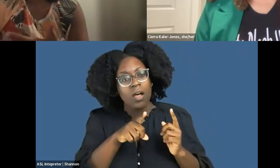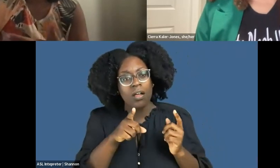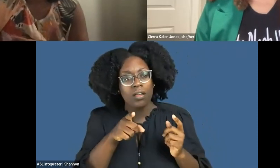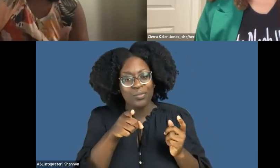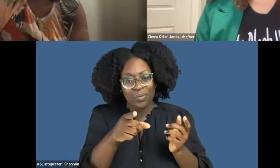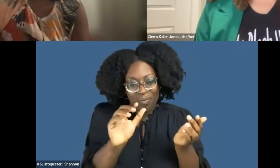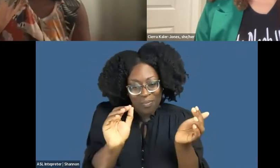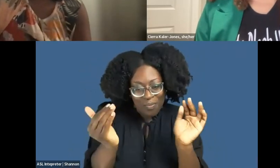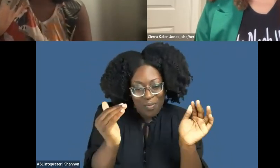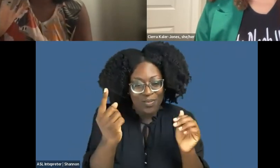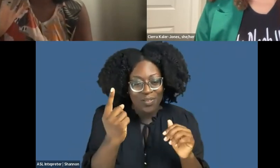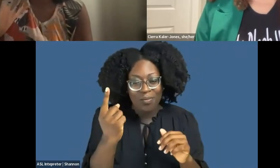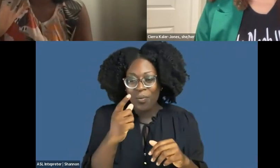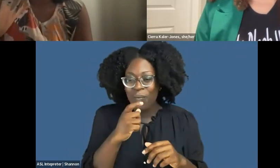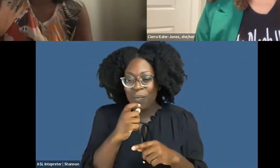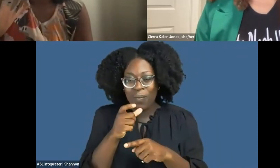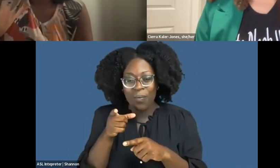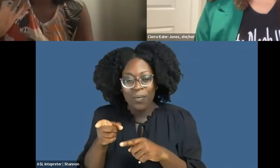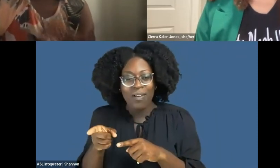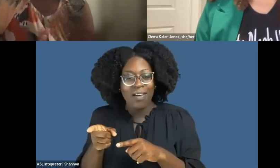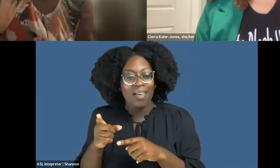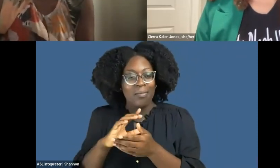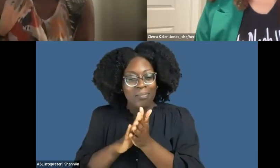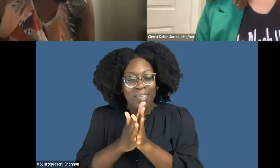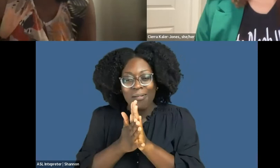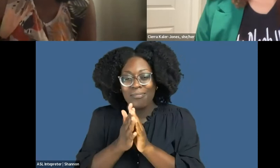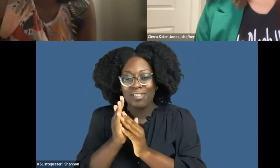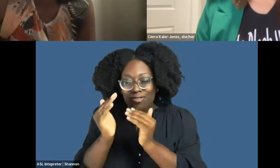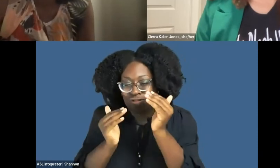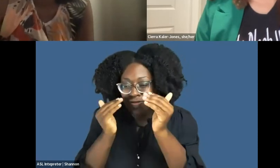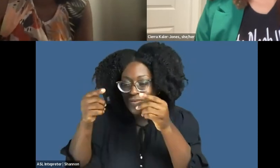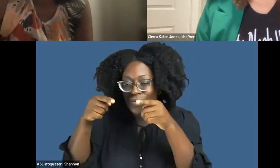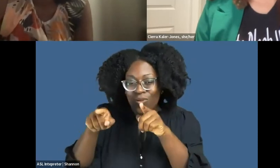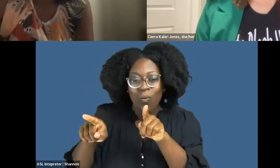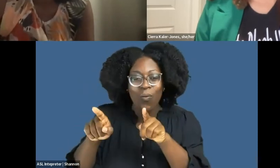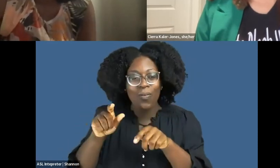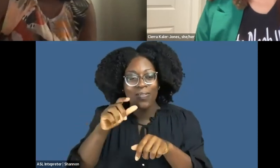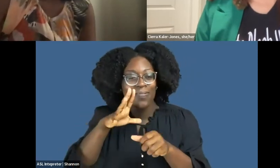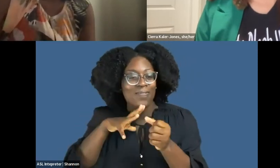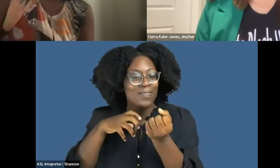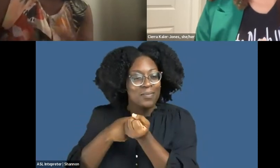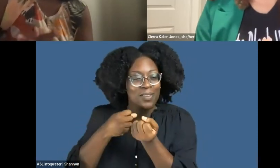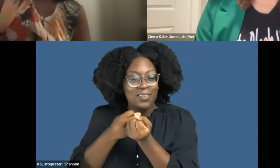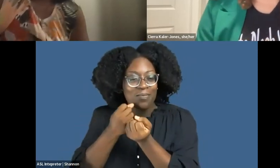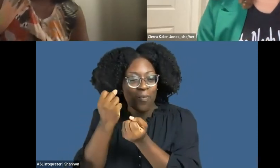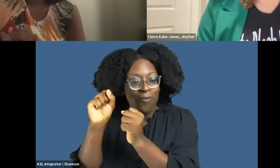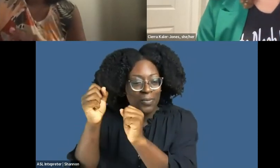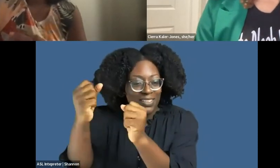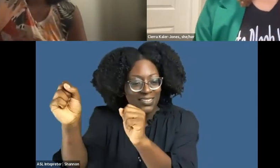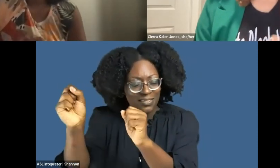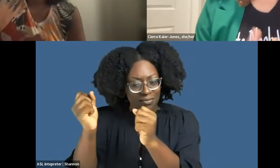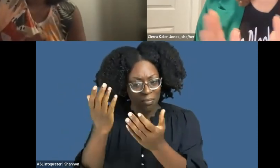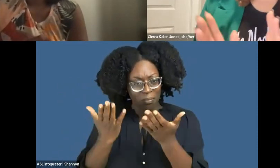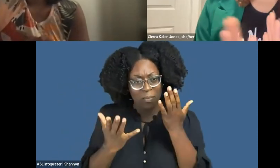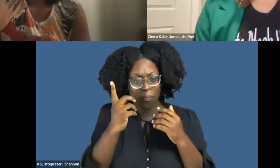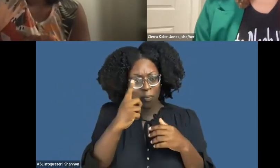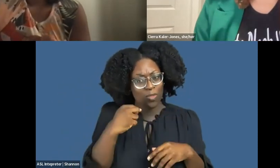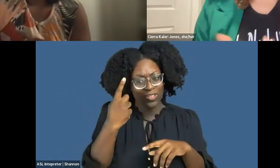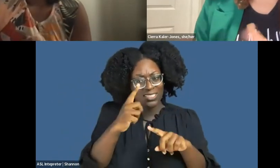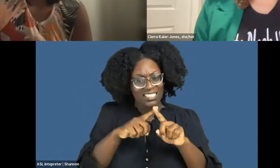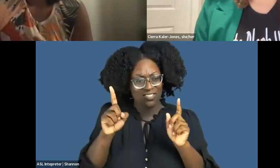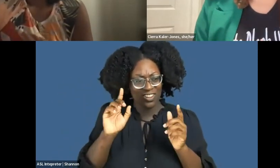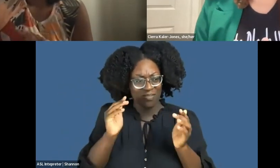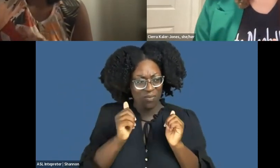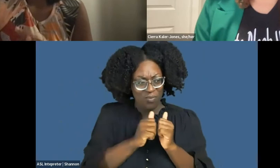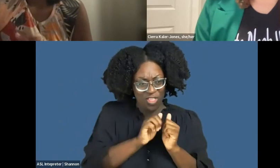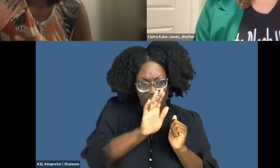you know, coming of age in a feminist movement might look a little bit different, right? Mm-hmm. Yeah. And speaking of